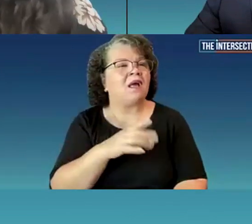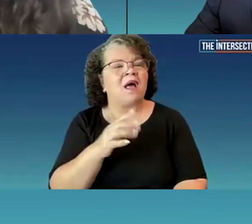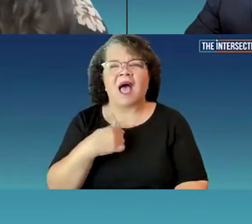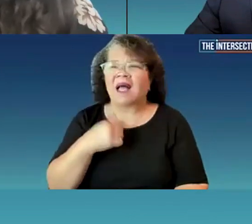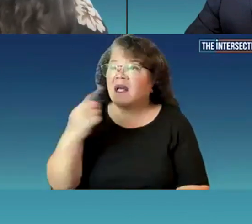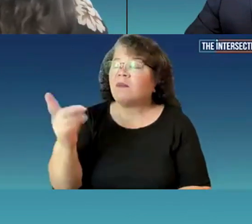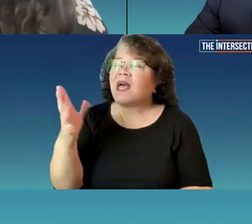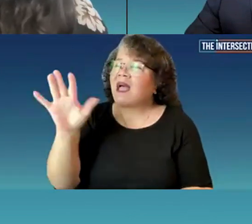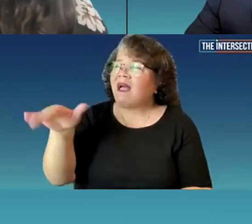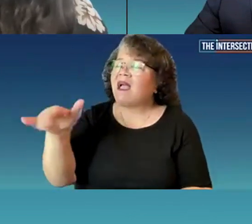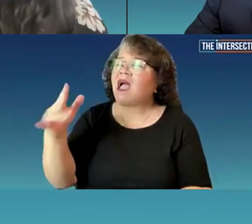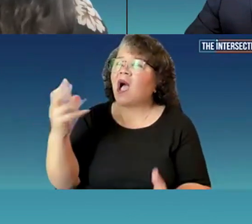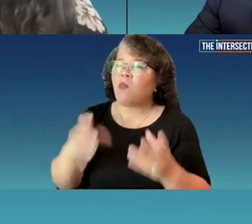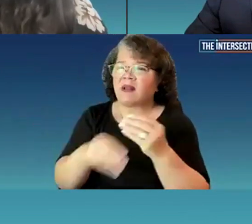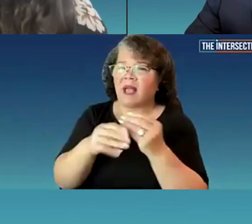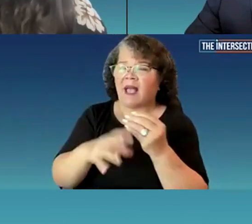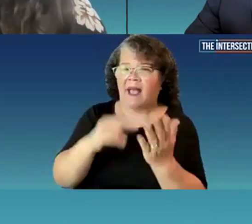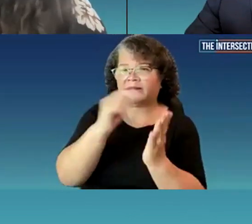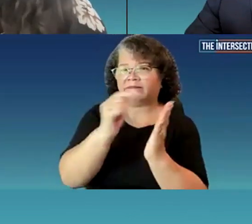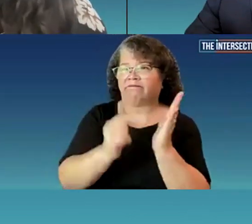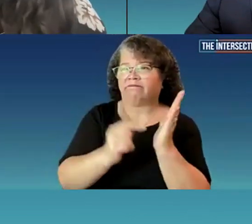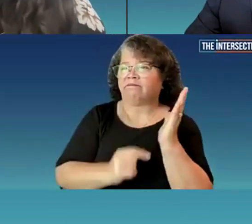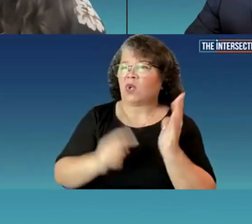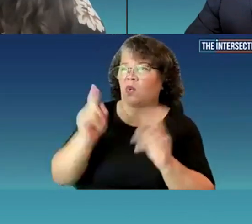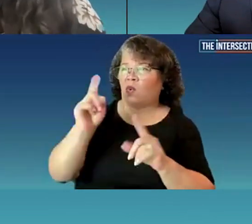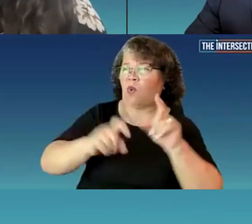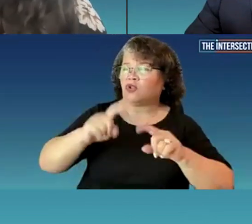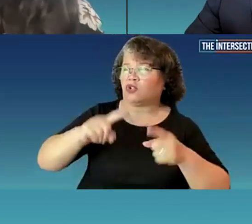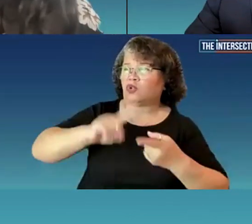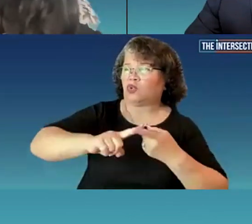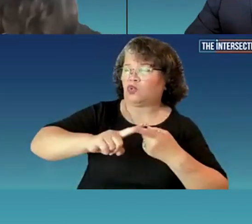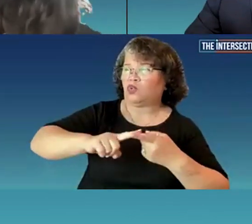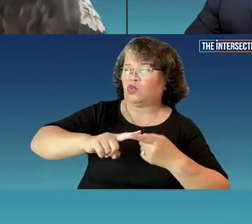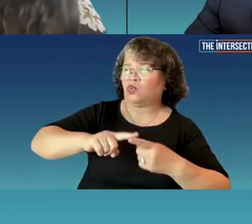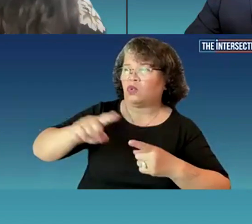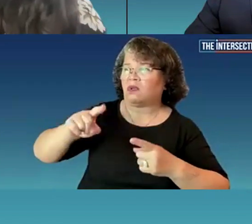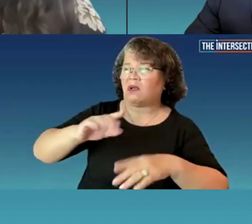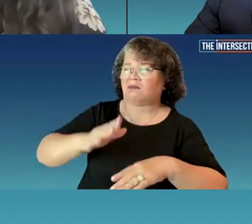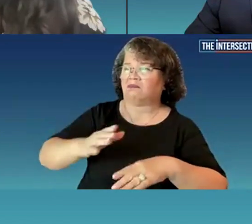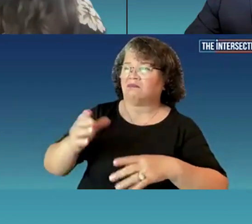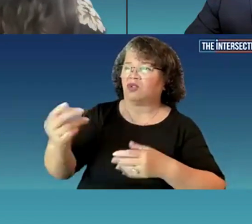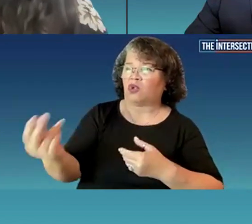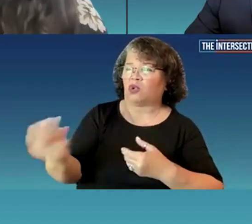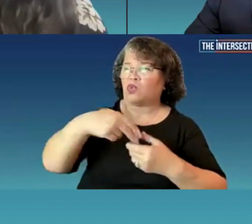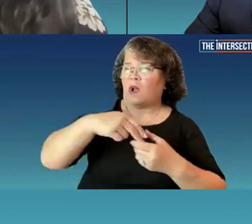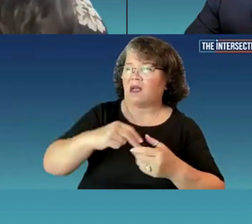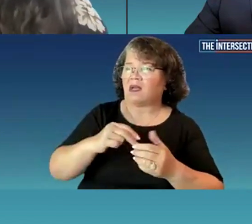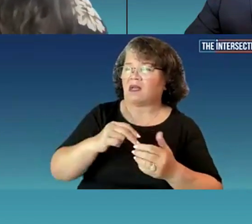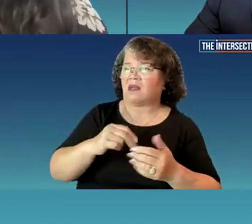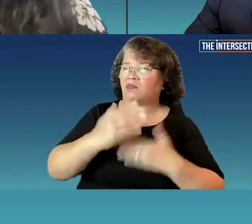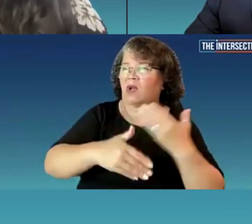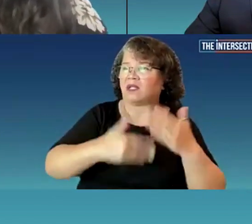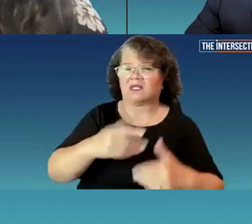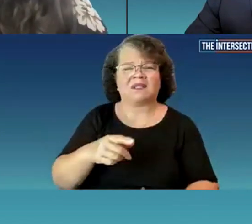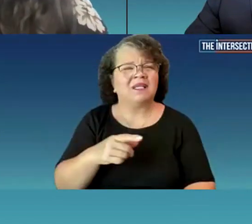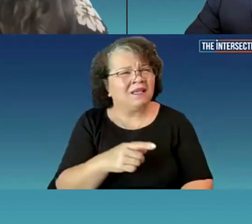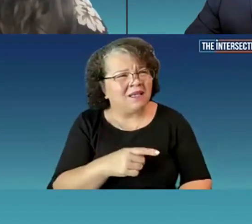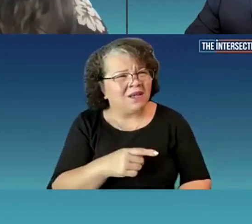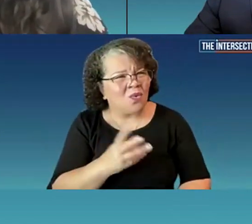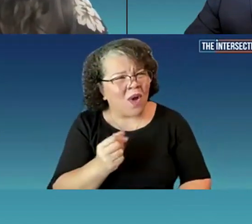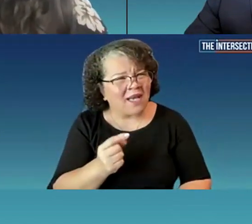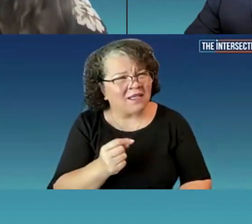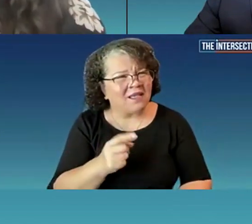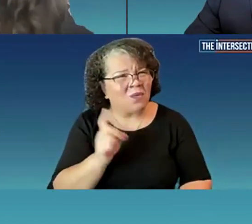add all of these questions to the onboarding process. And a question may be asked, well, do we really need to collect